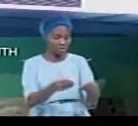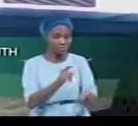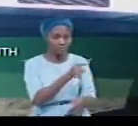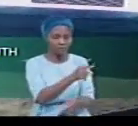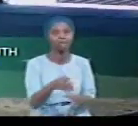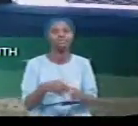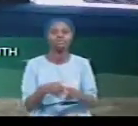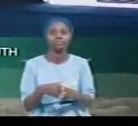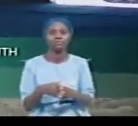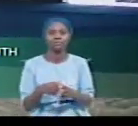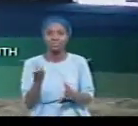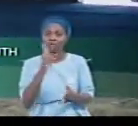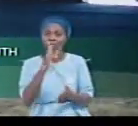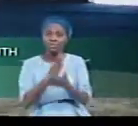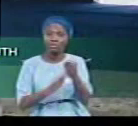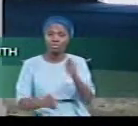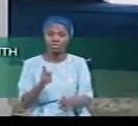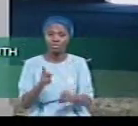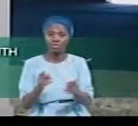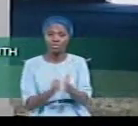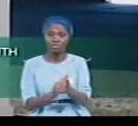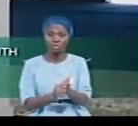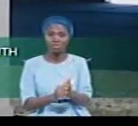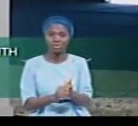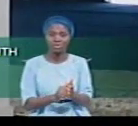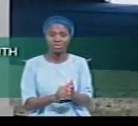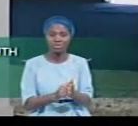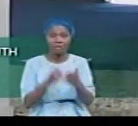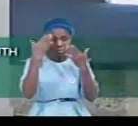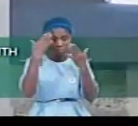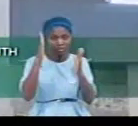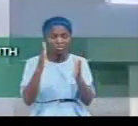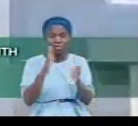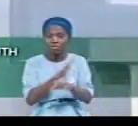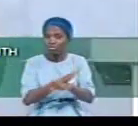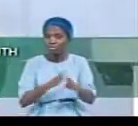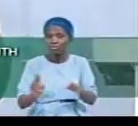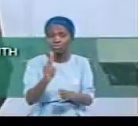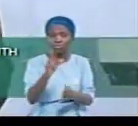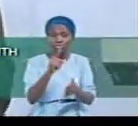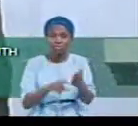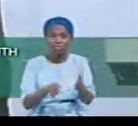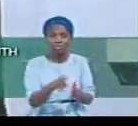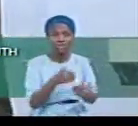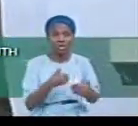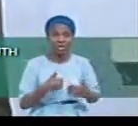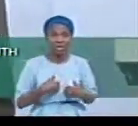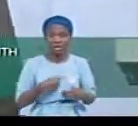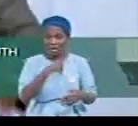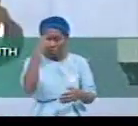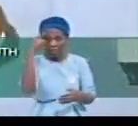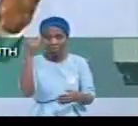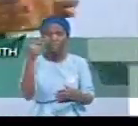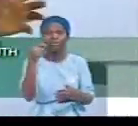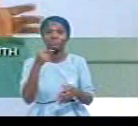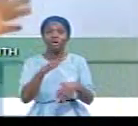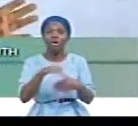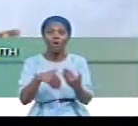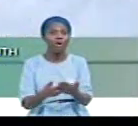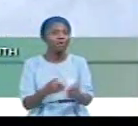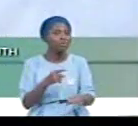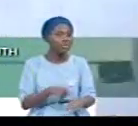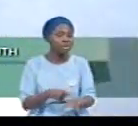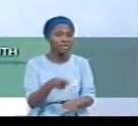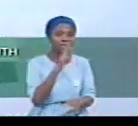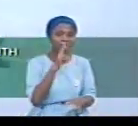don't ever know or make use of what they have, because they're all the time pursuing what they don't have. I don't have this,